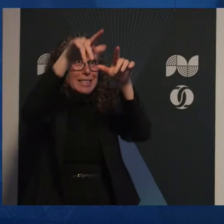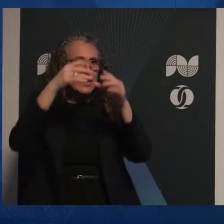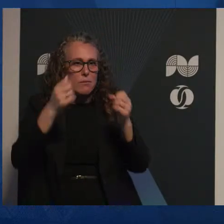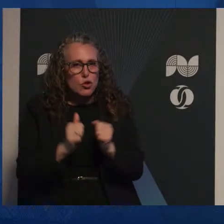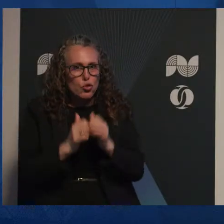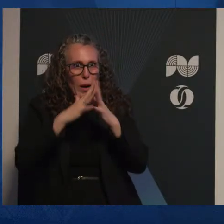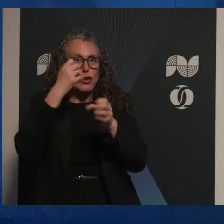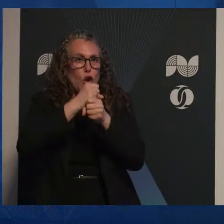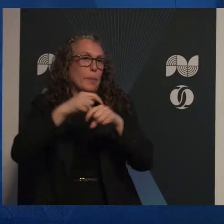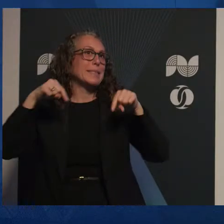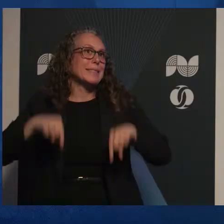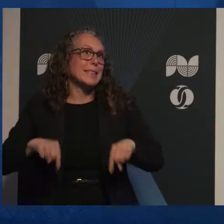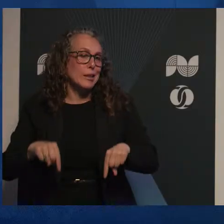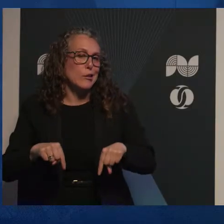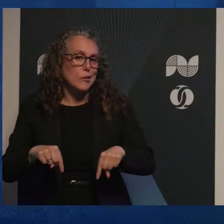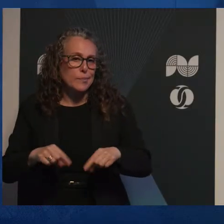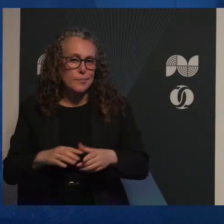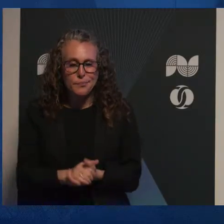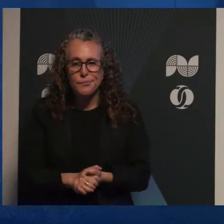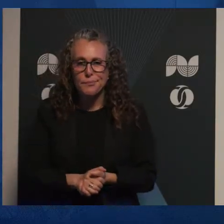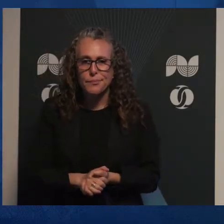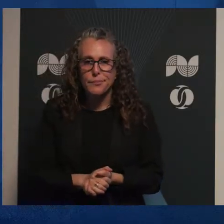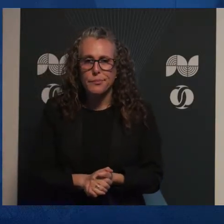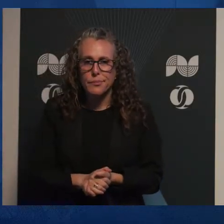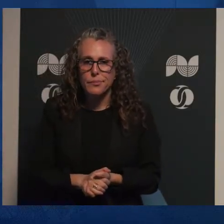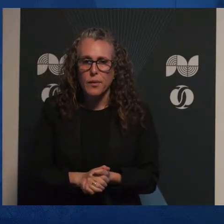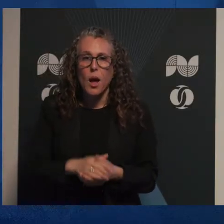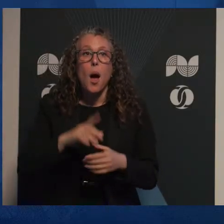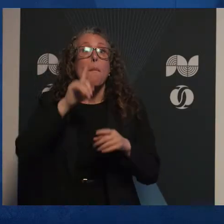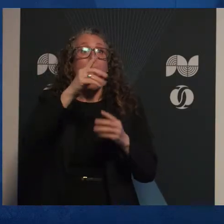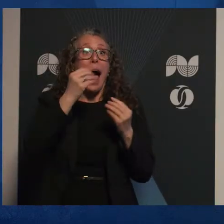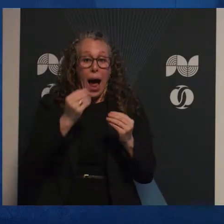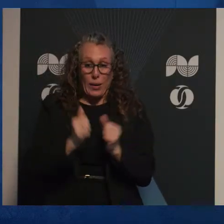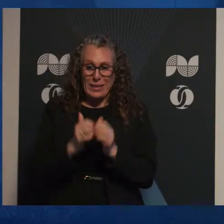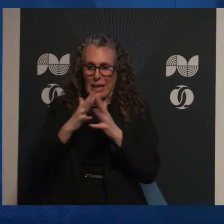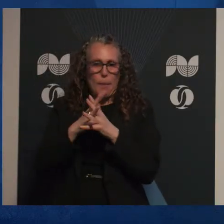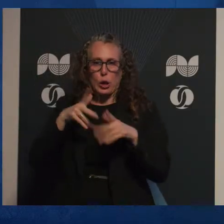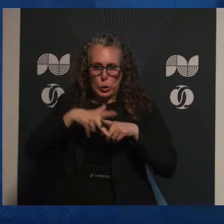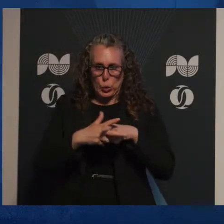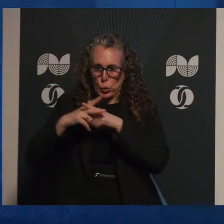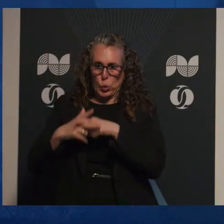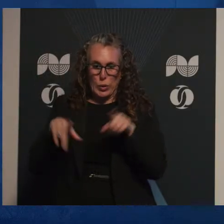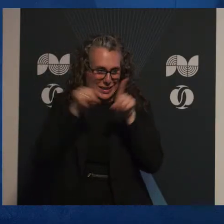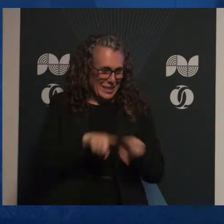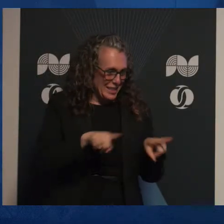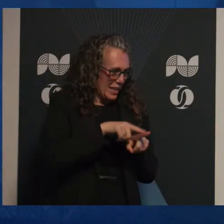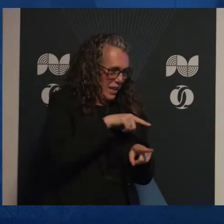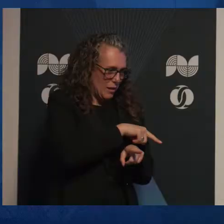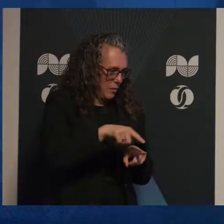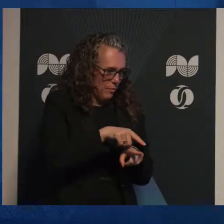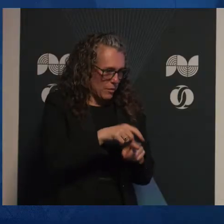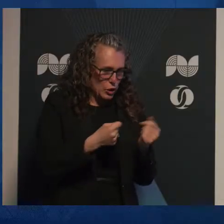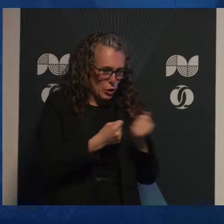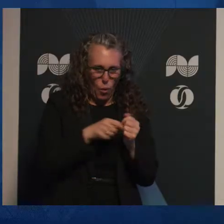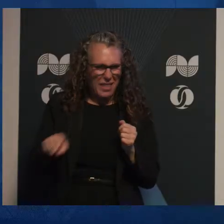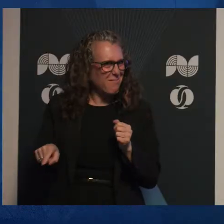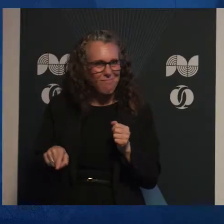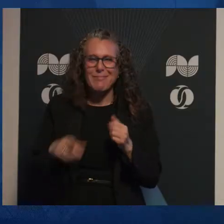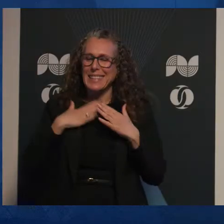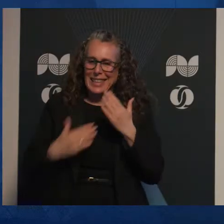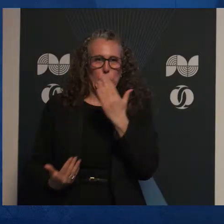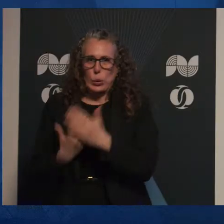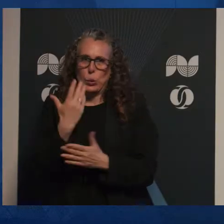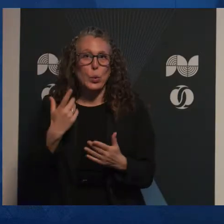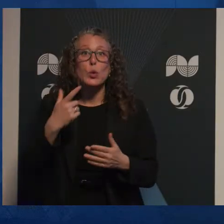the other economic sectors is that you need a different set of tools. Like what we did for the IT sector wouldn't work for the agricultural